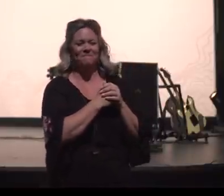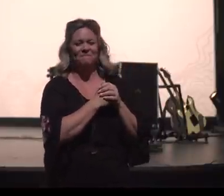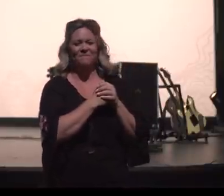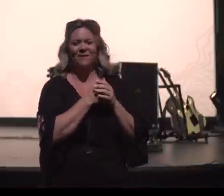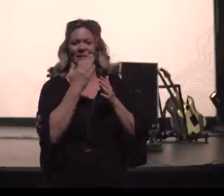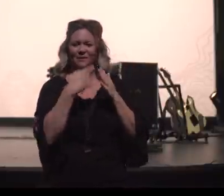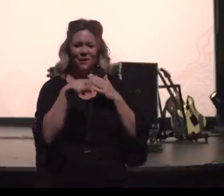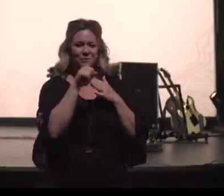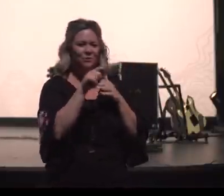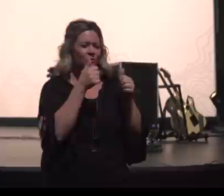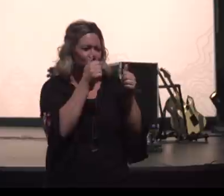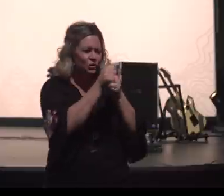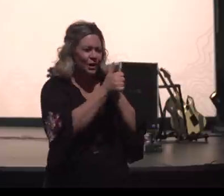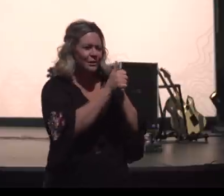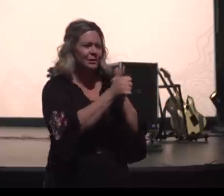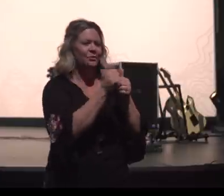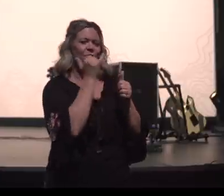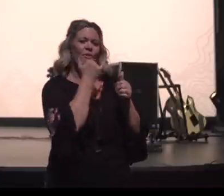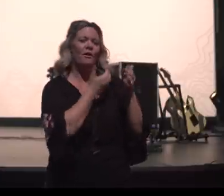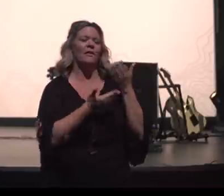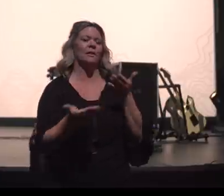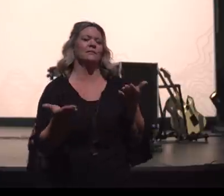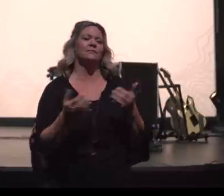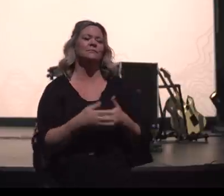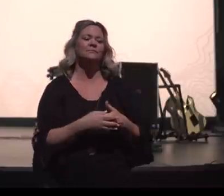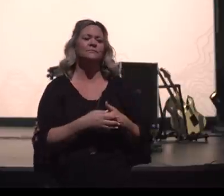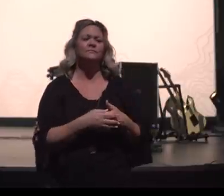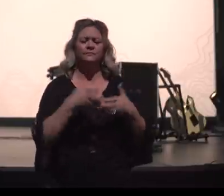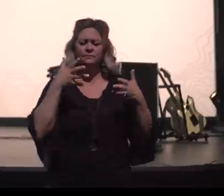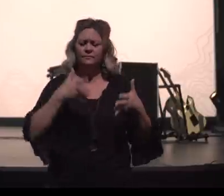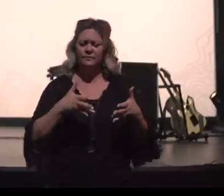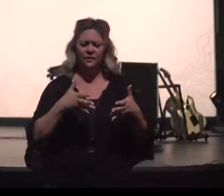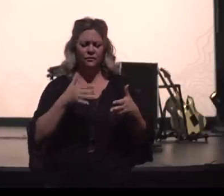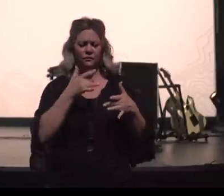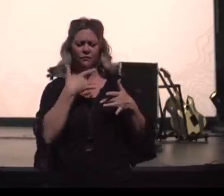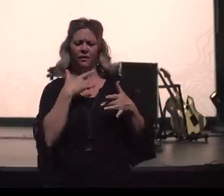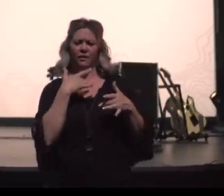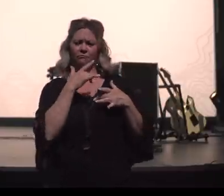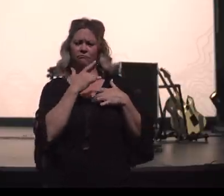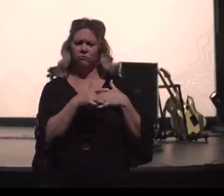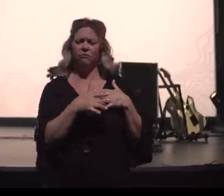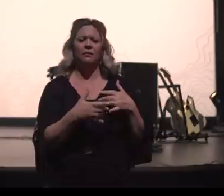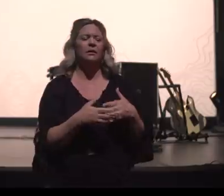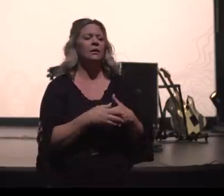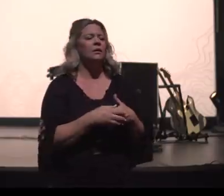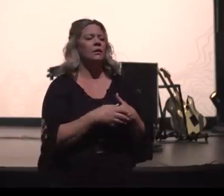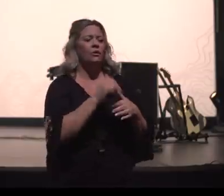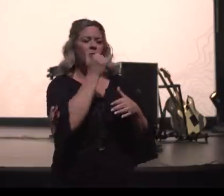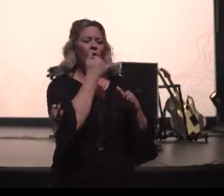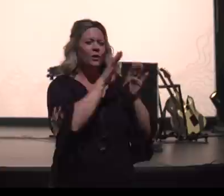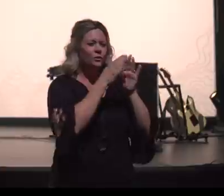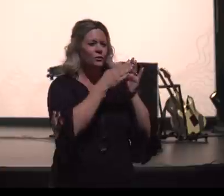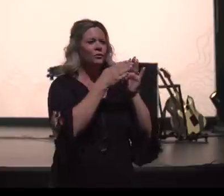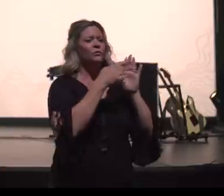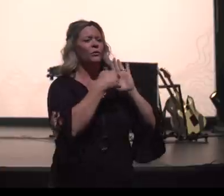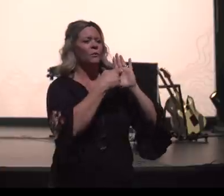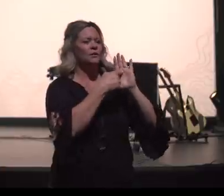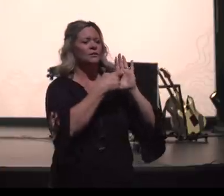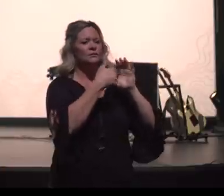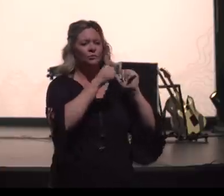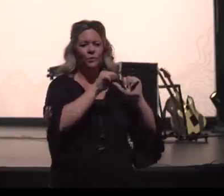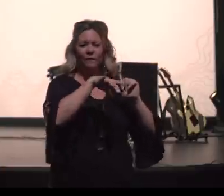Listen, some of you are chasing the wrong things. It's leaving you empty. Here's what the wrong door is. The wrong door represents trying to find